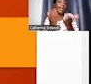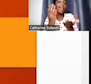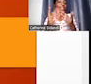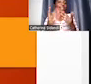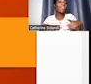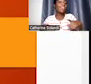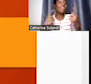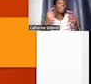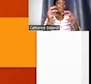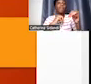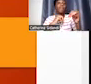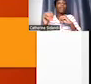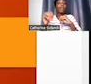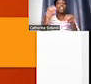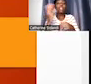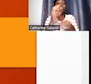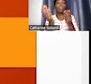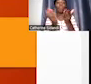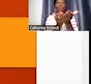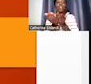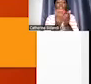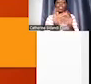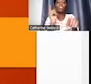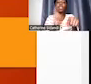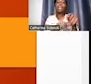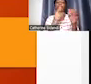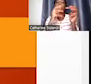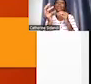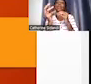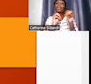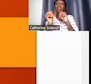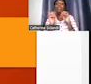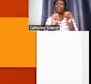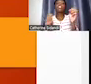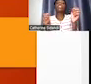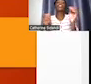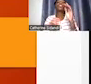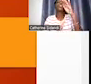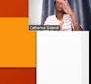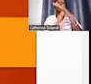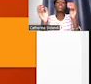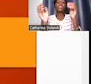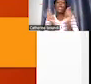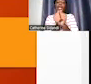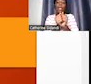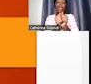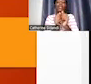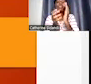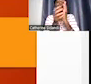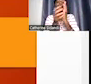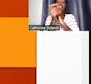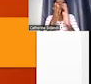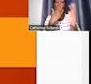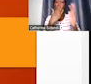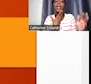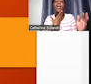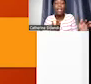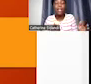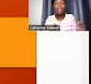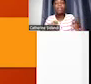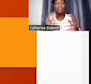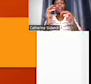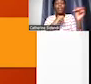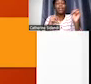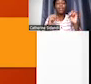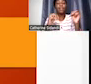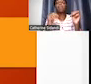service, time management, top 10 skills that you need, managing difficult people, managing pressure and maintaining balance,